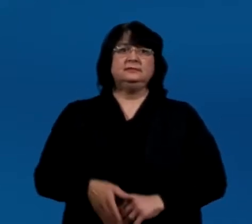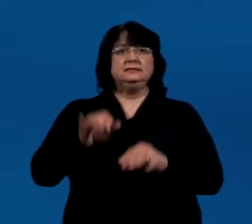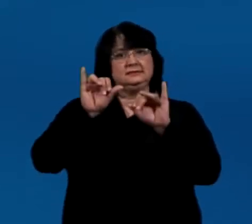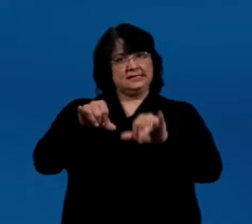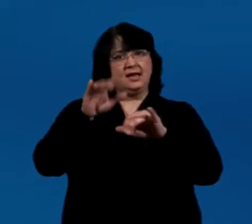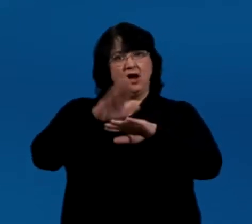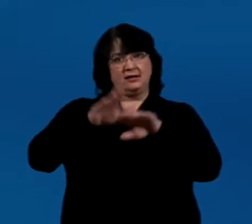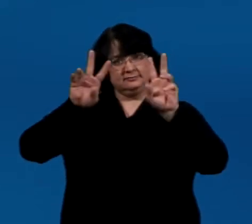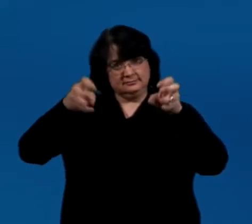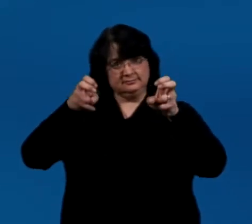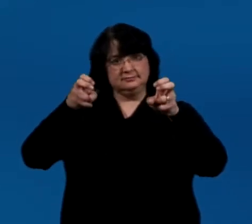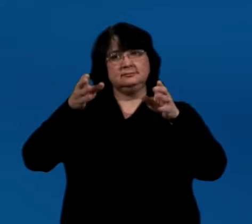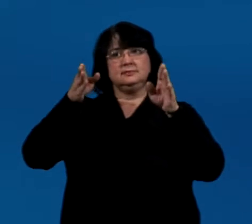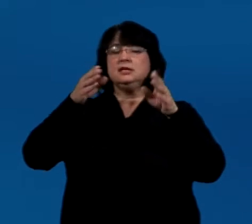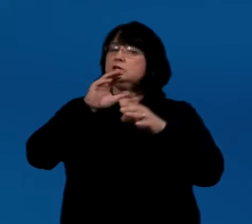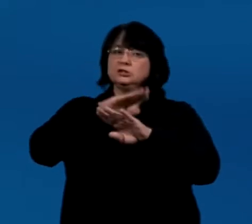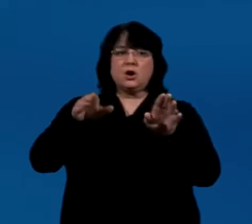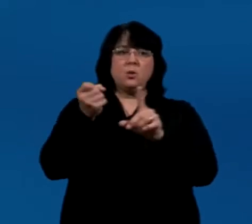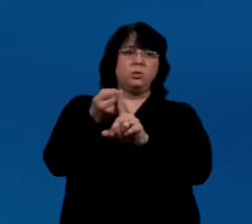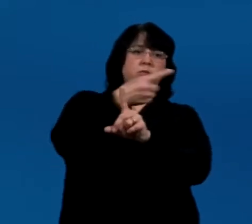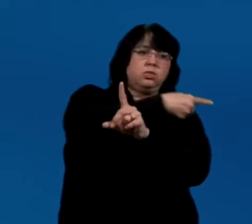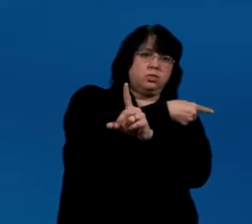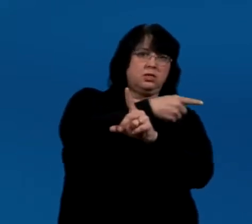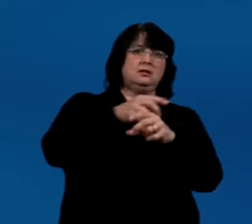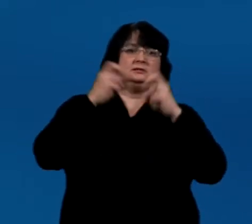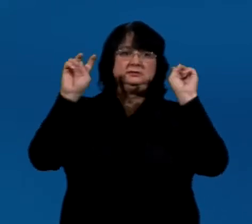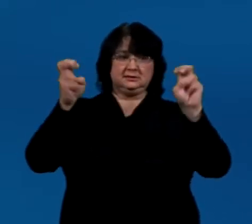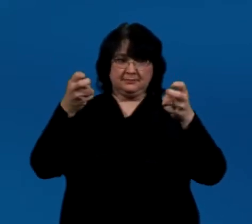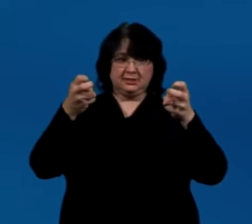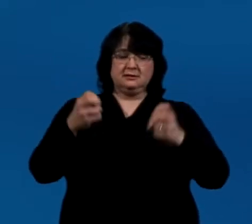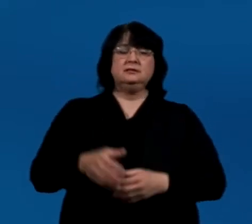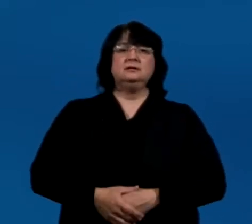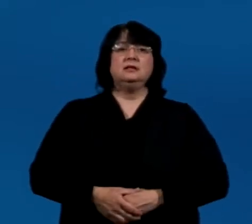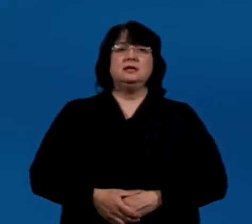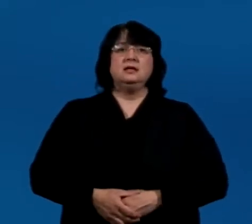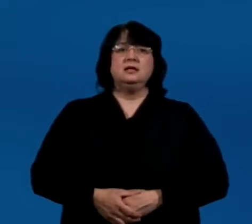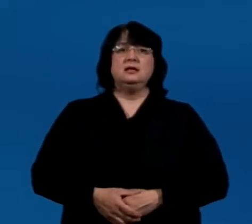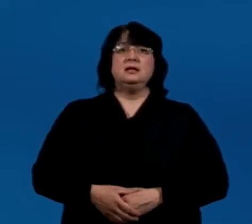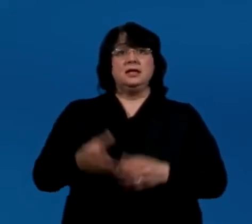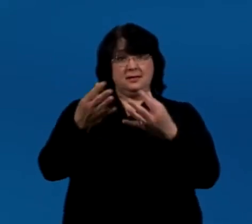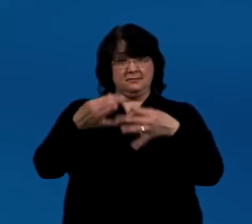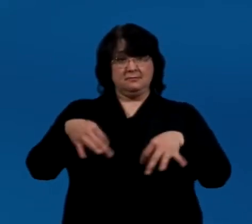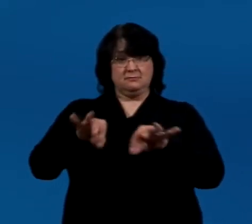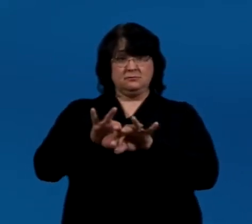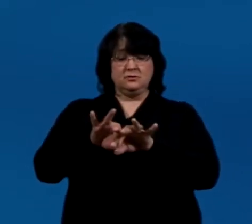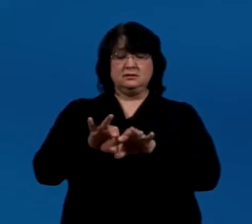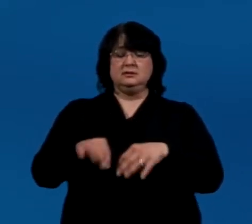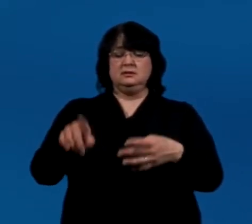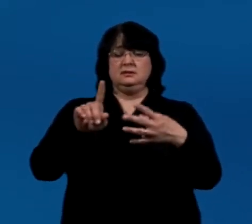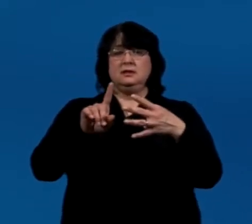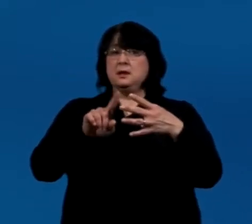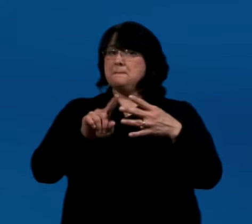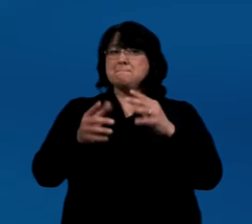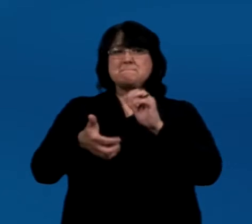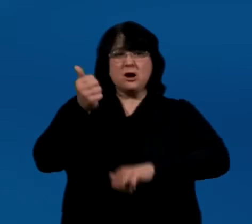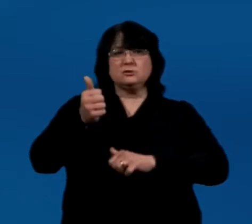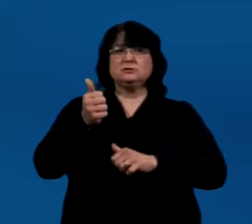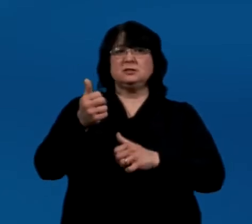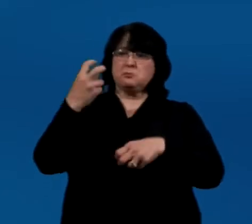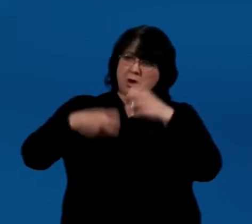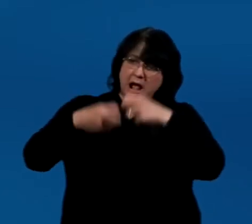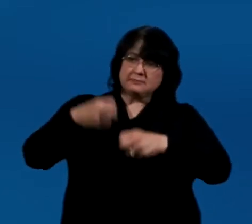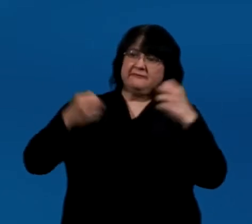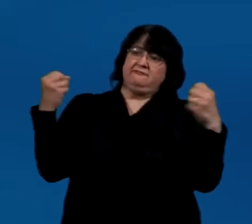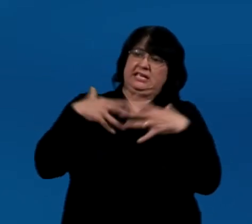Stay on the track. Don't get off subject. Let me introduce the key this way. Most of the problems and questions and fears about